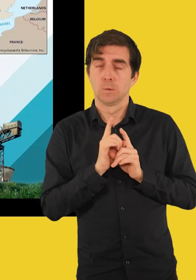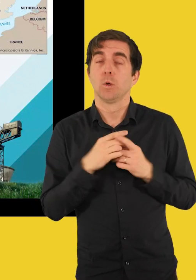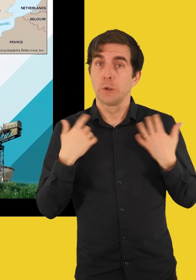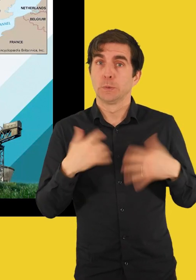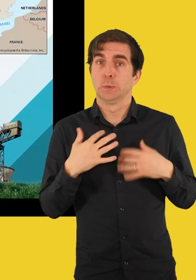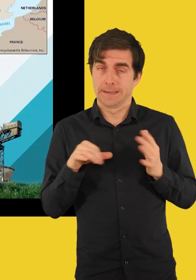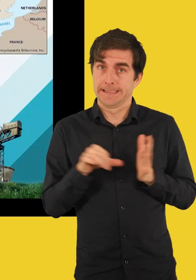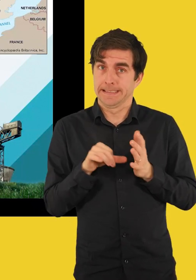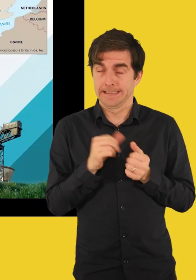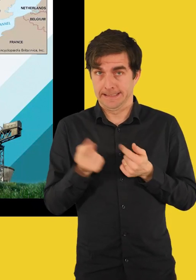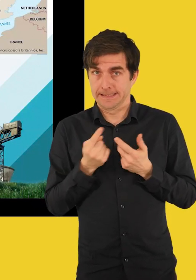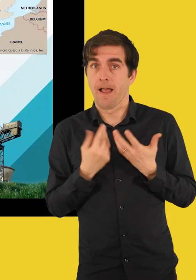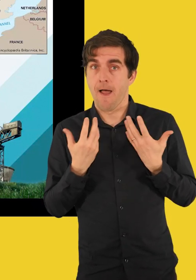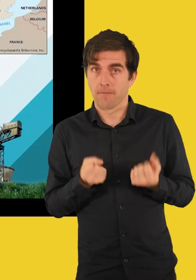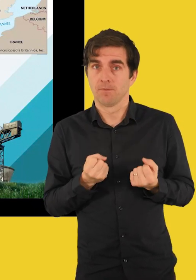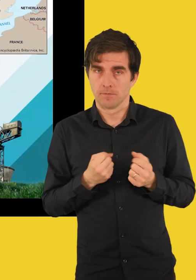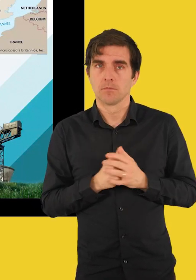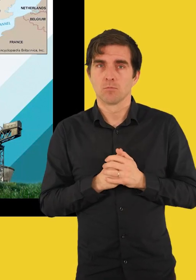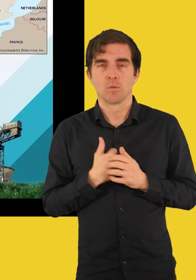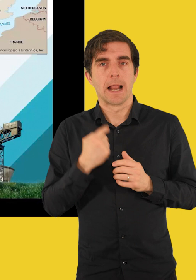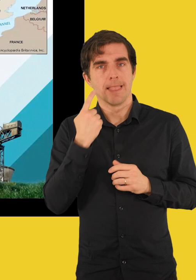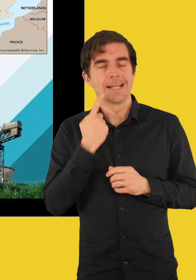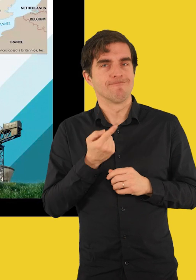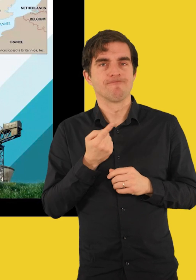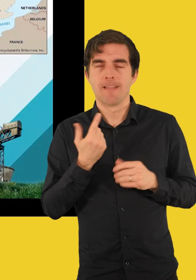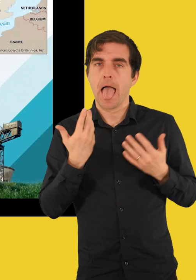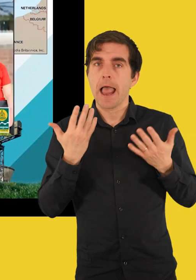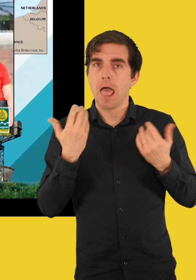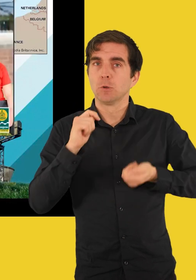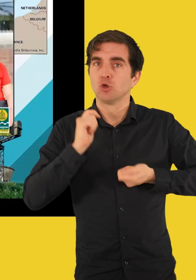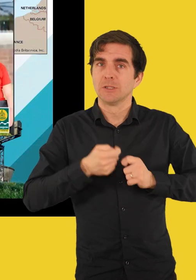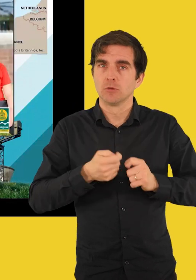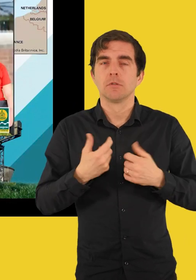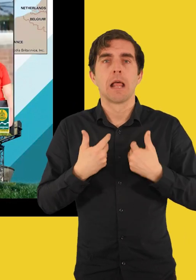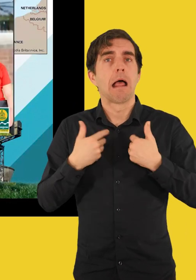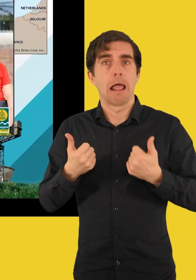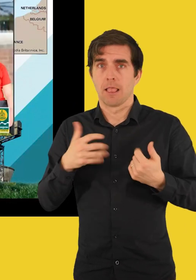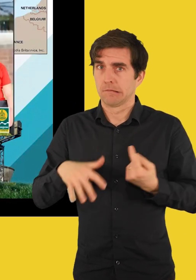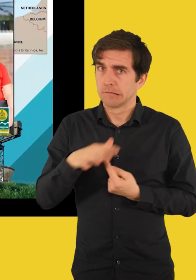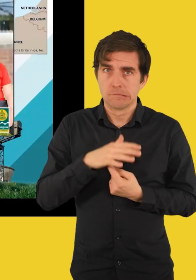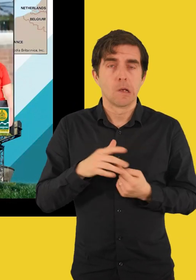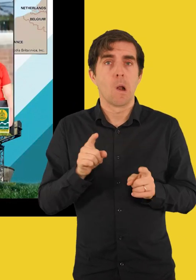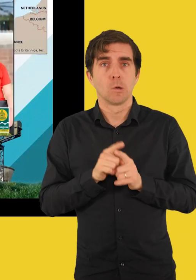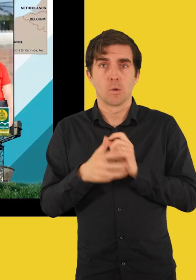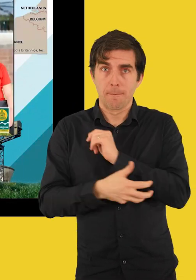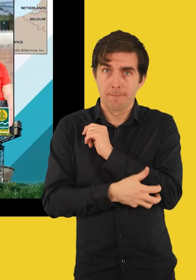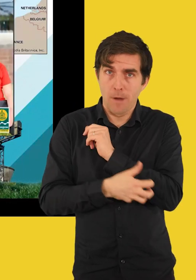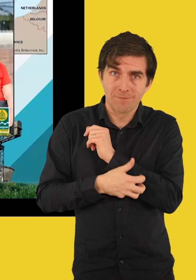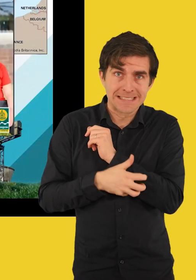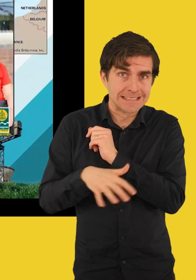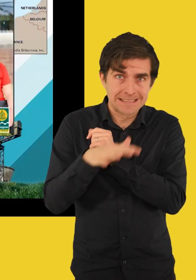facing significant challenges, those that we feel through the impact of climate change, through health inequalities, through